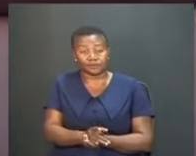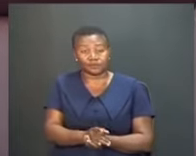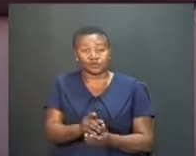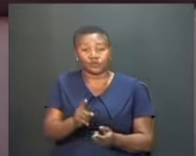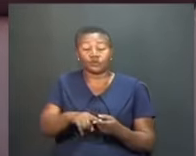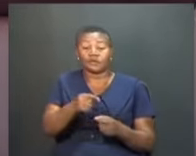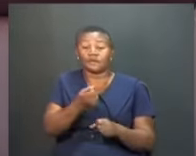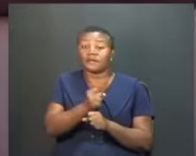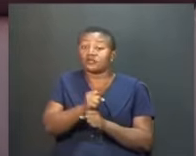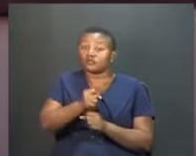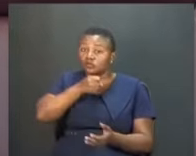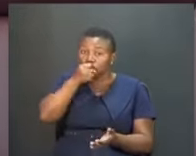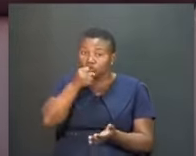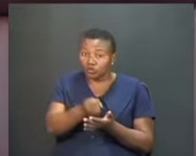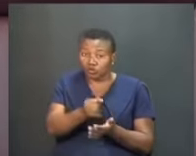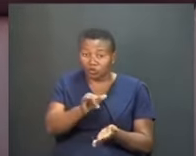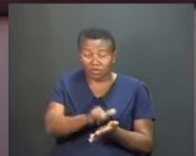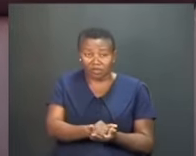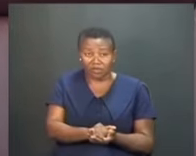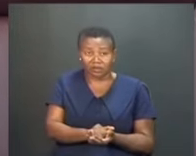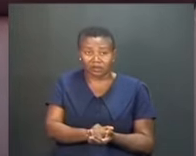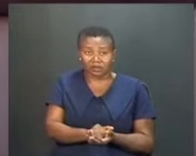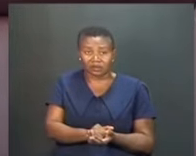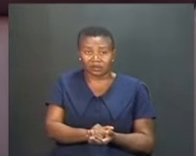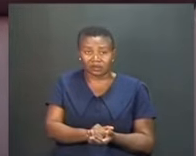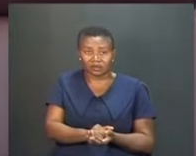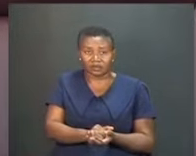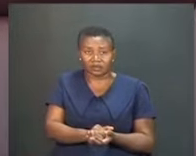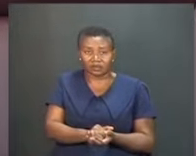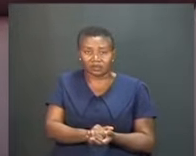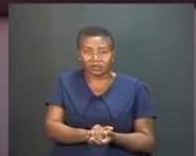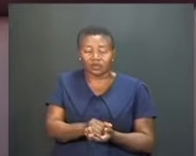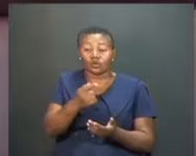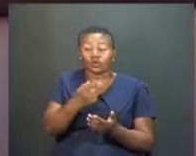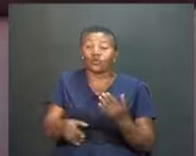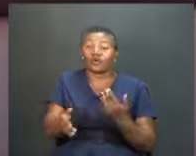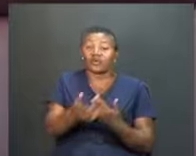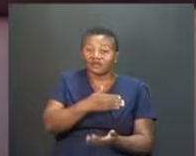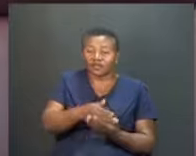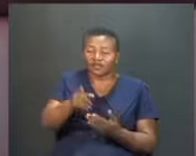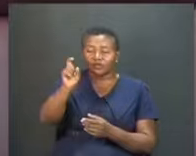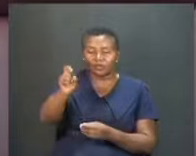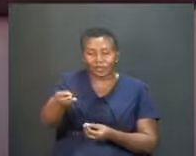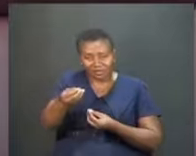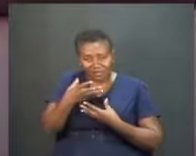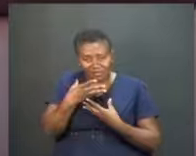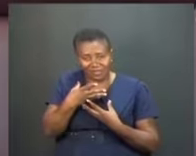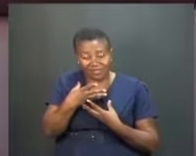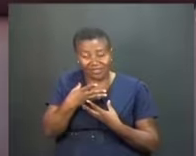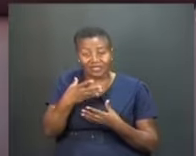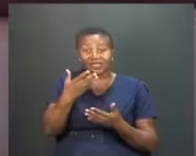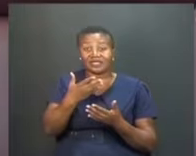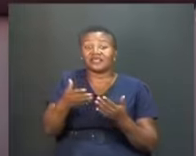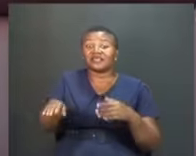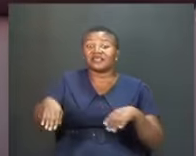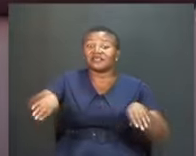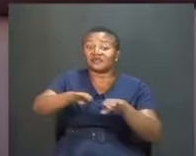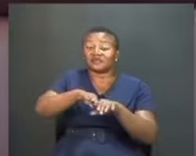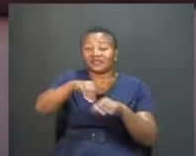ensure that he does disclosure. Even in a criminal trial, the rule is that ab